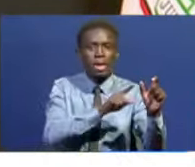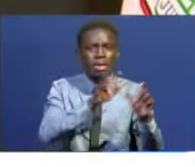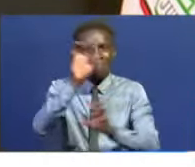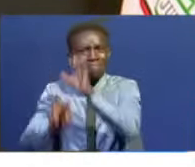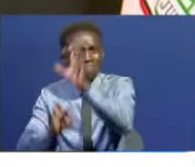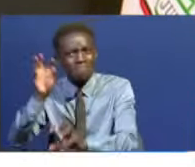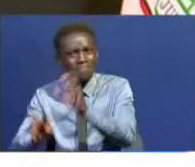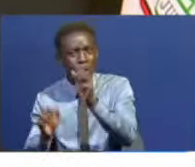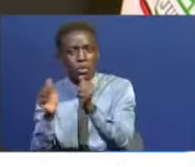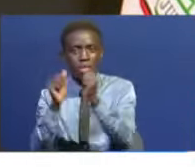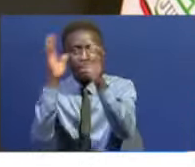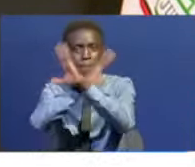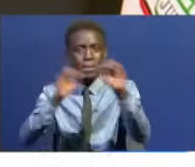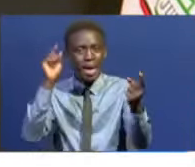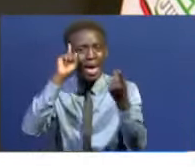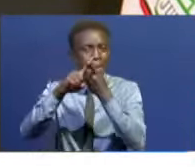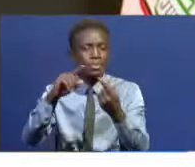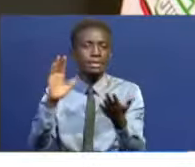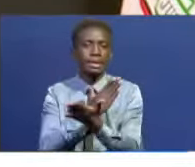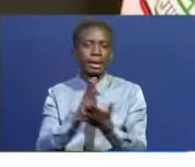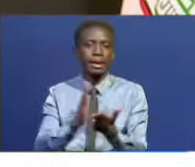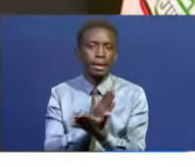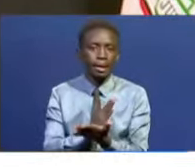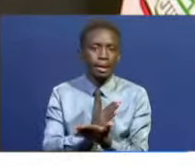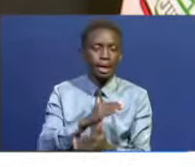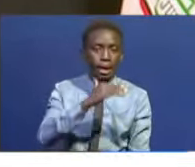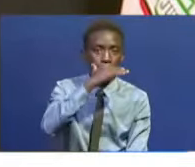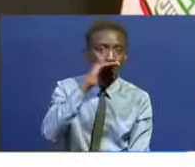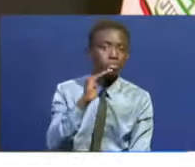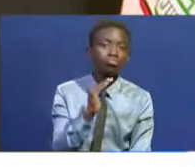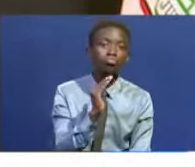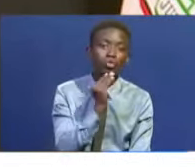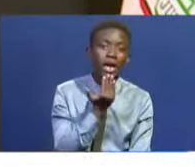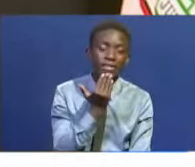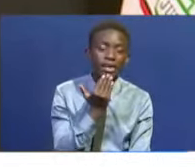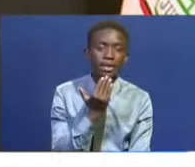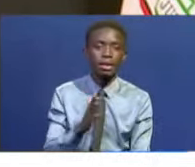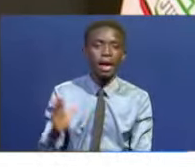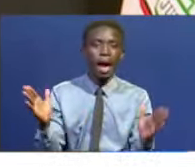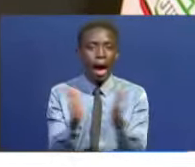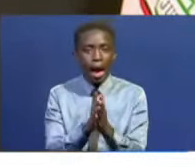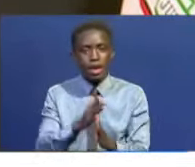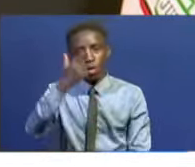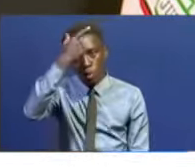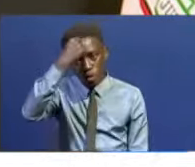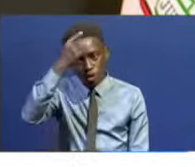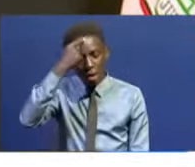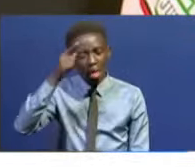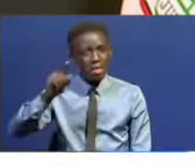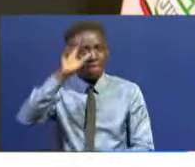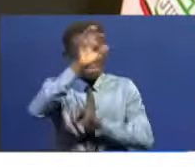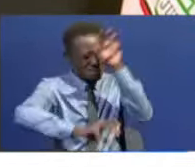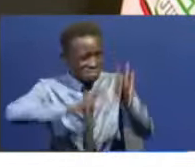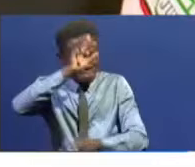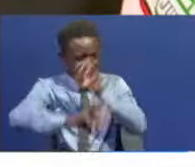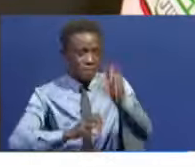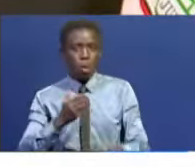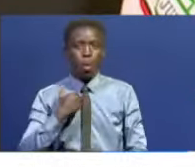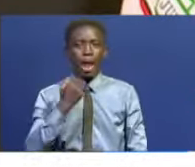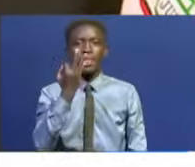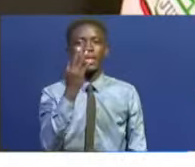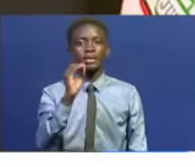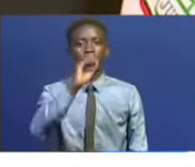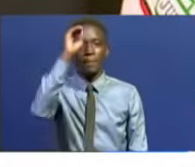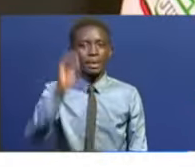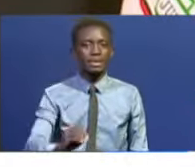shares. Musalia Mudavadi and Moses Wetangula bargained for 30% of shares within the